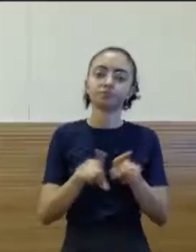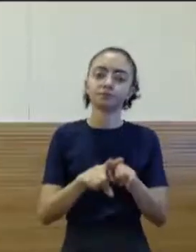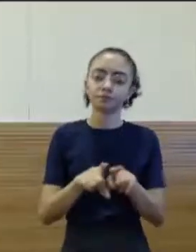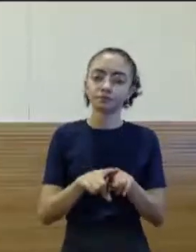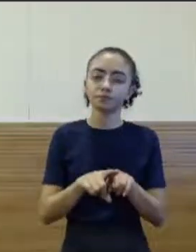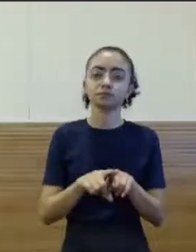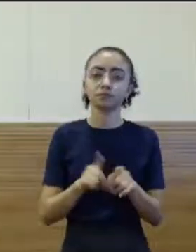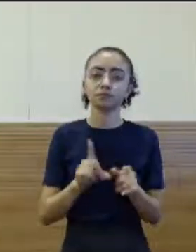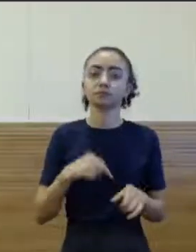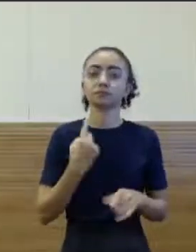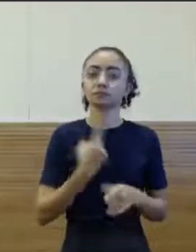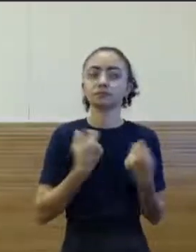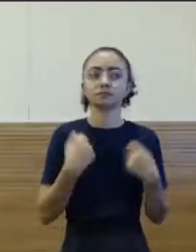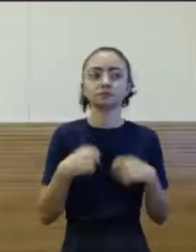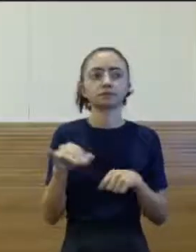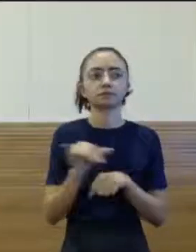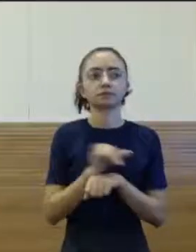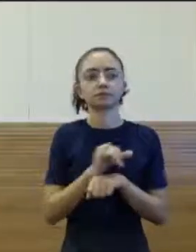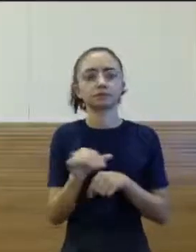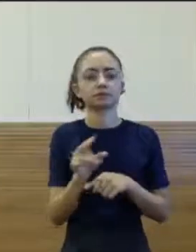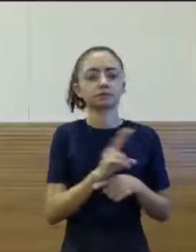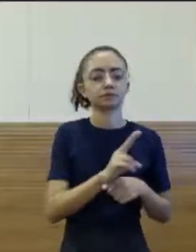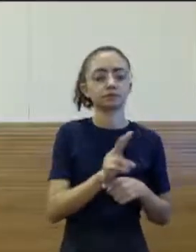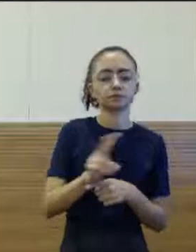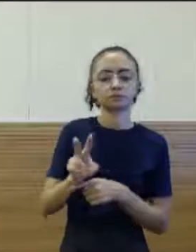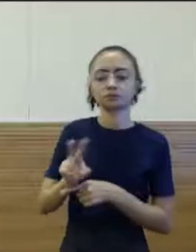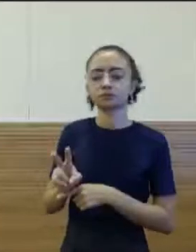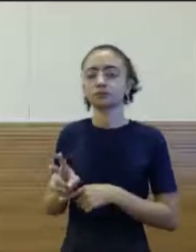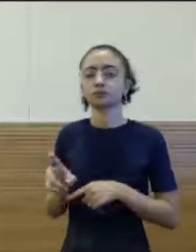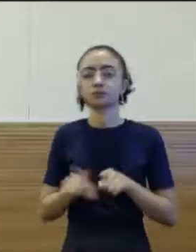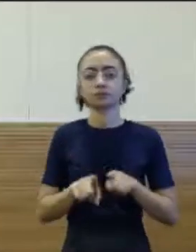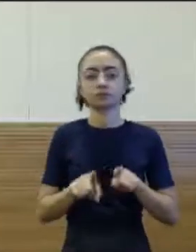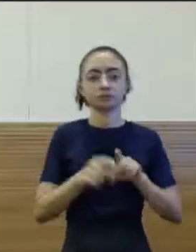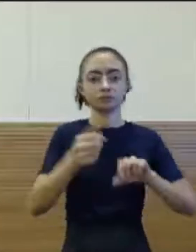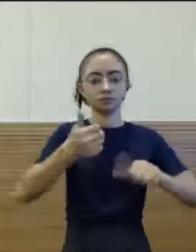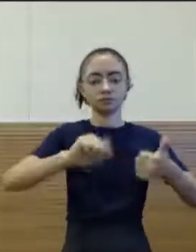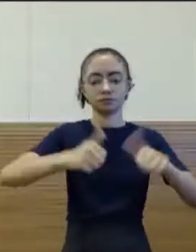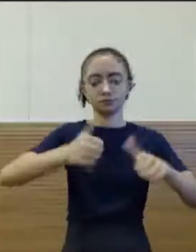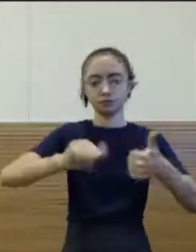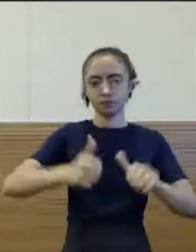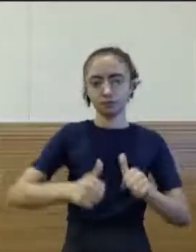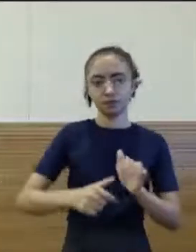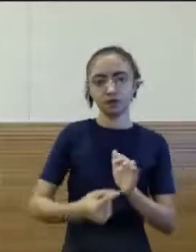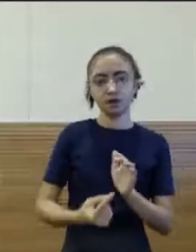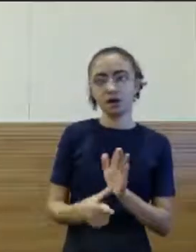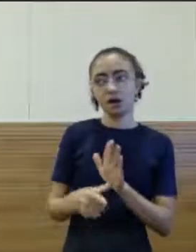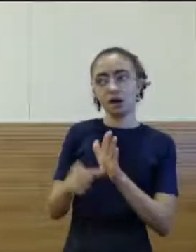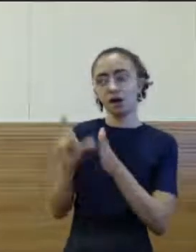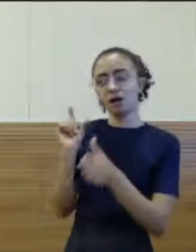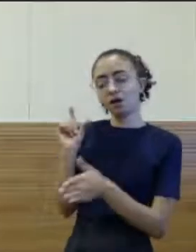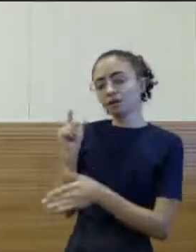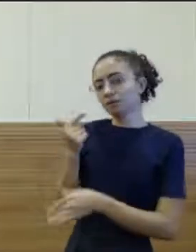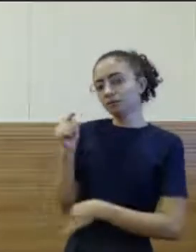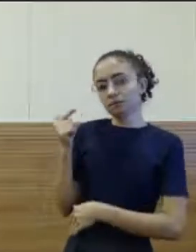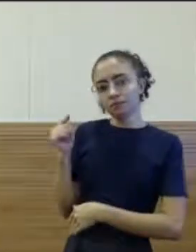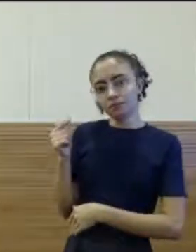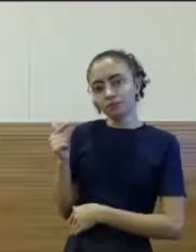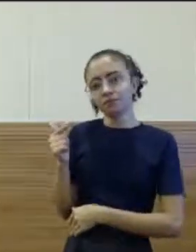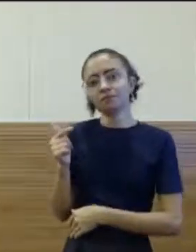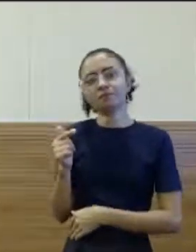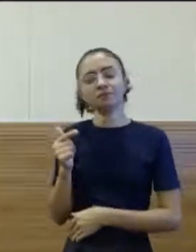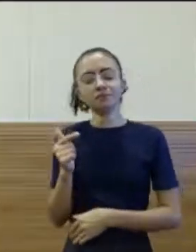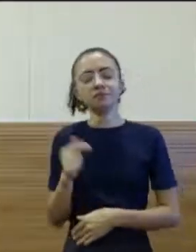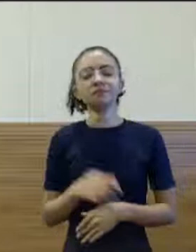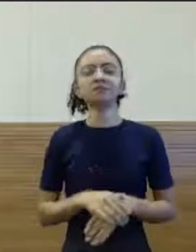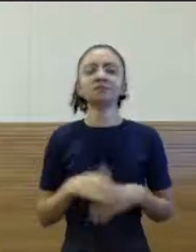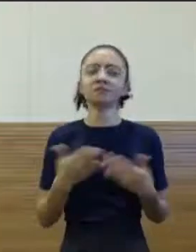something that we need to do is strategy of monitoring and assess and evaluation that we didn't do prior. The information was quite vague,